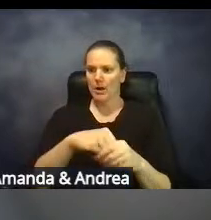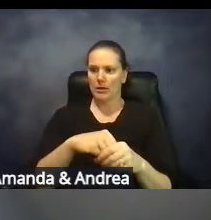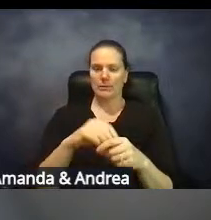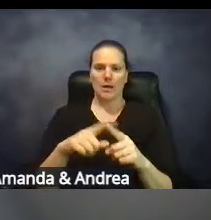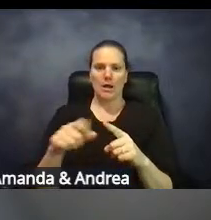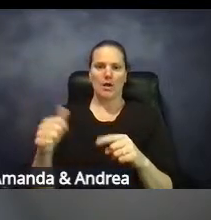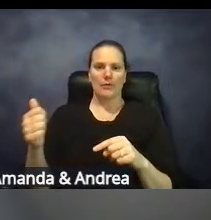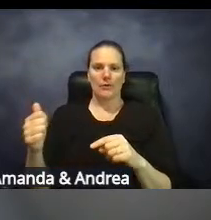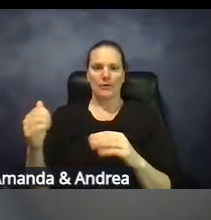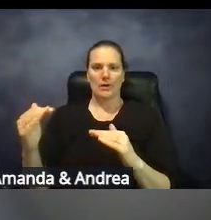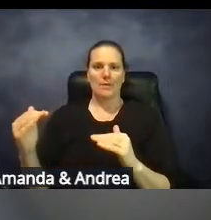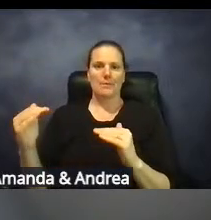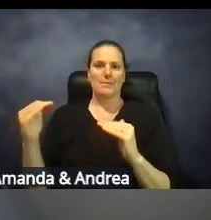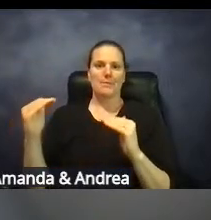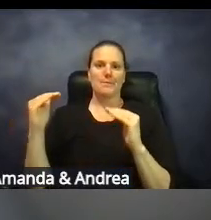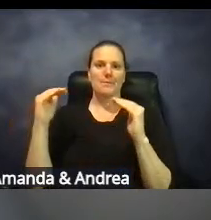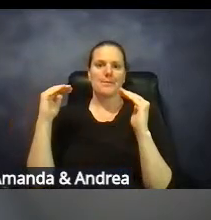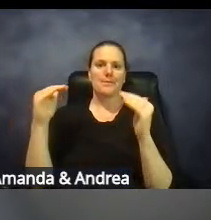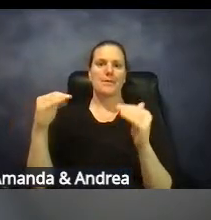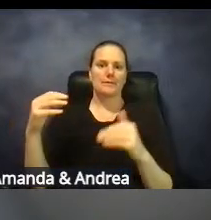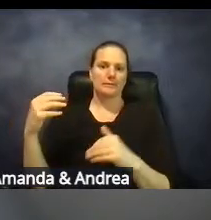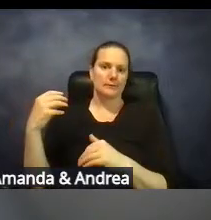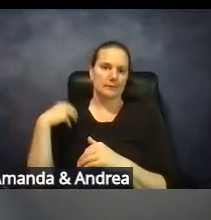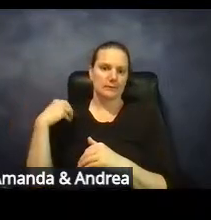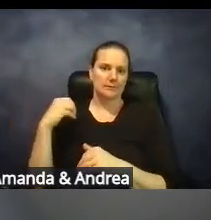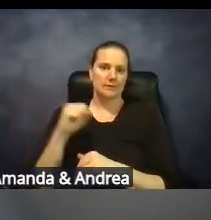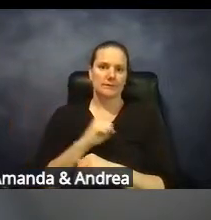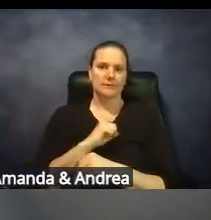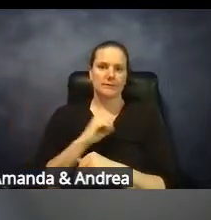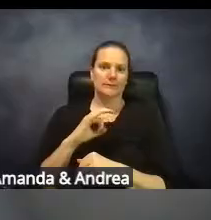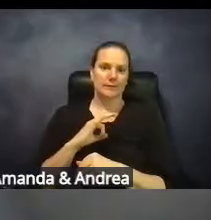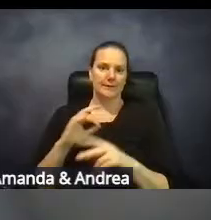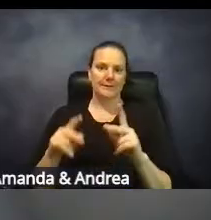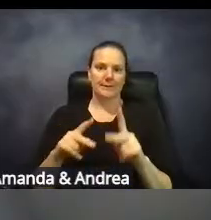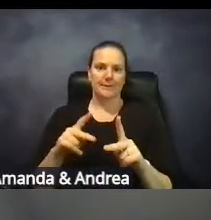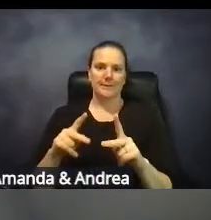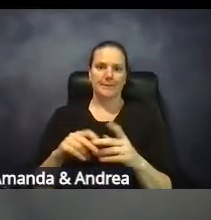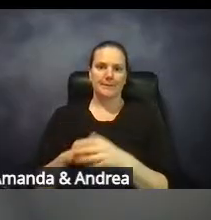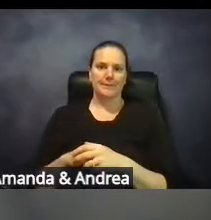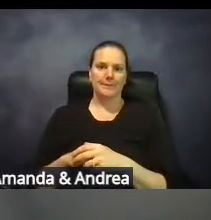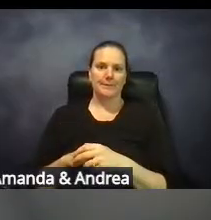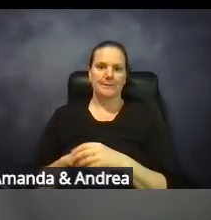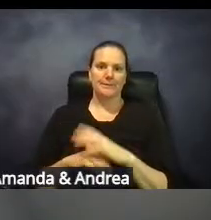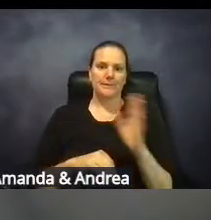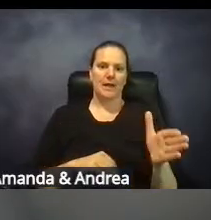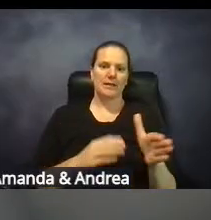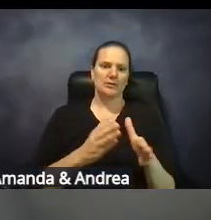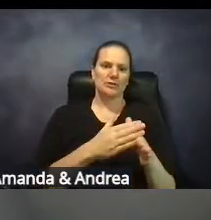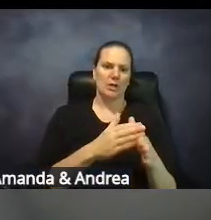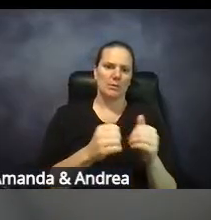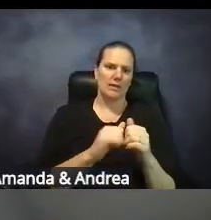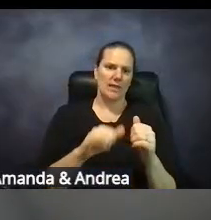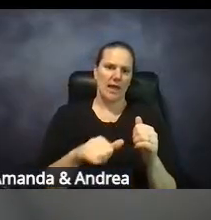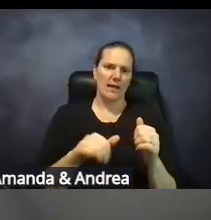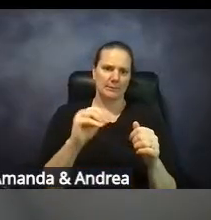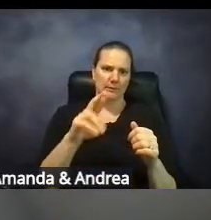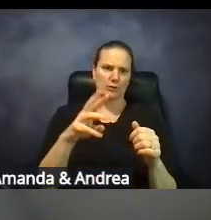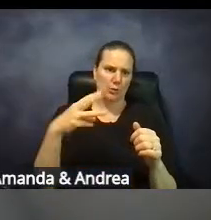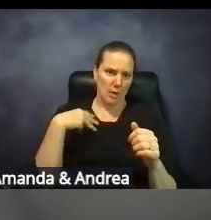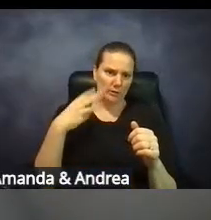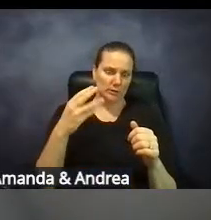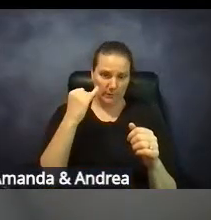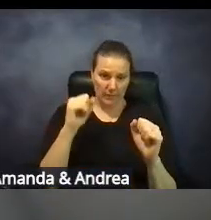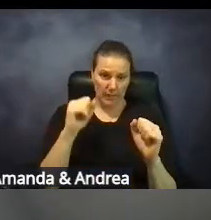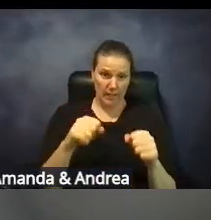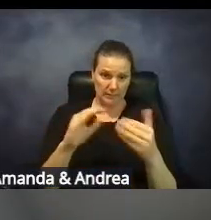of upper level chief of staff kind of folks. Okay. I can share with that, Mr. Washington, if I may, as the